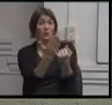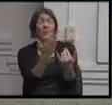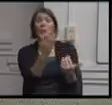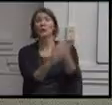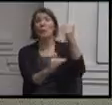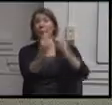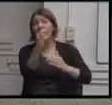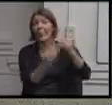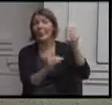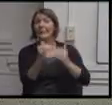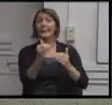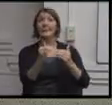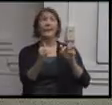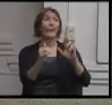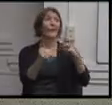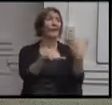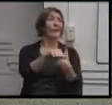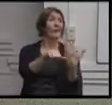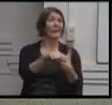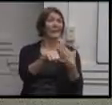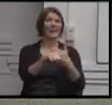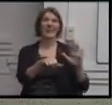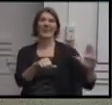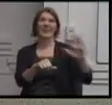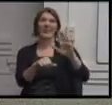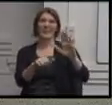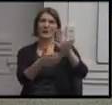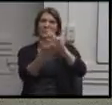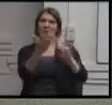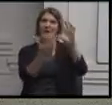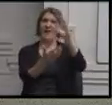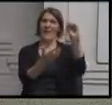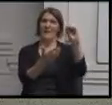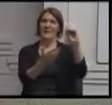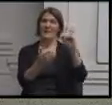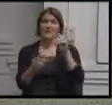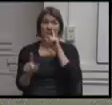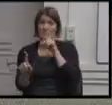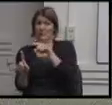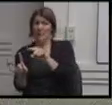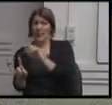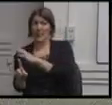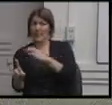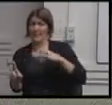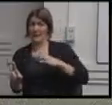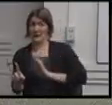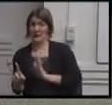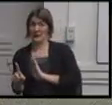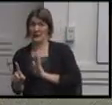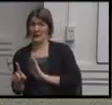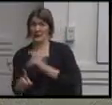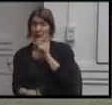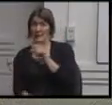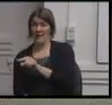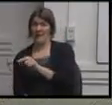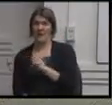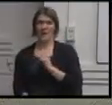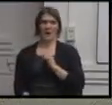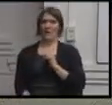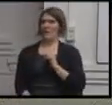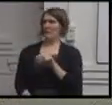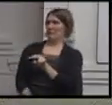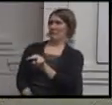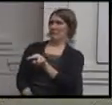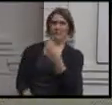the engineers and project managers. So it's not the Energy Committee that has to... No. Well,